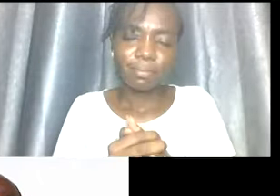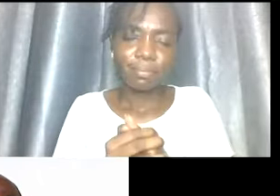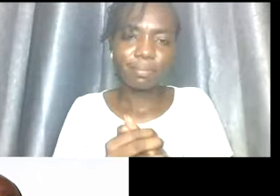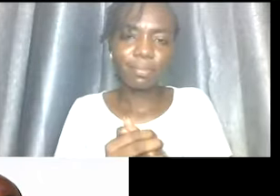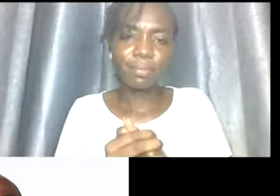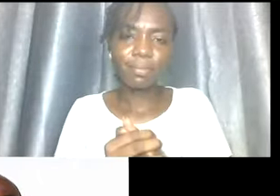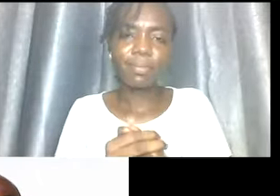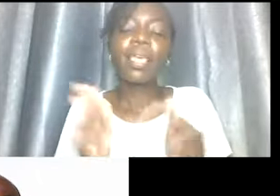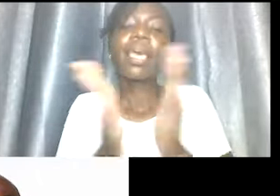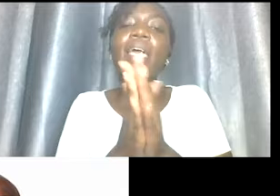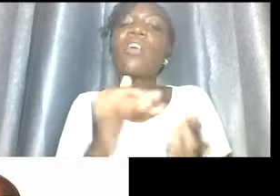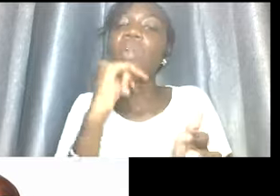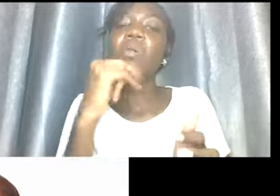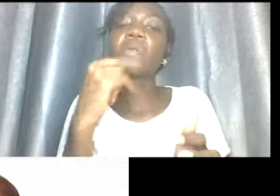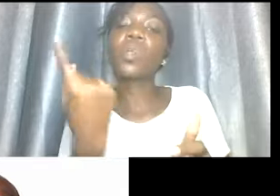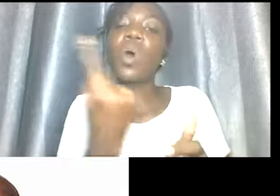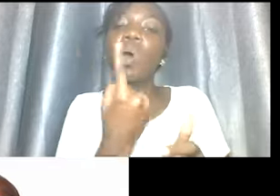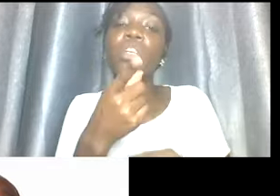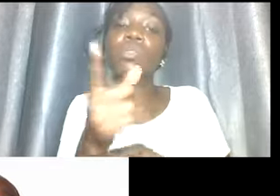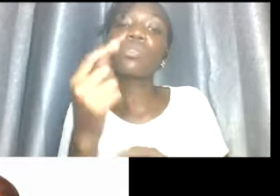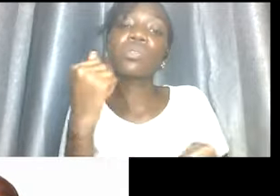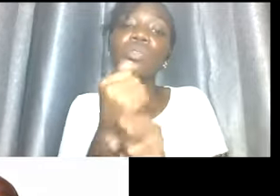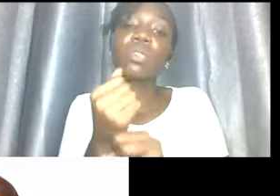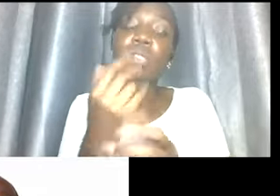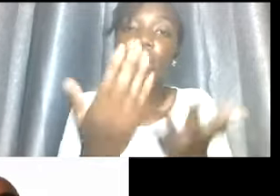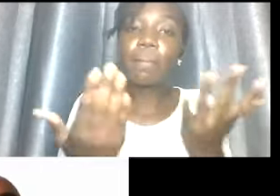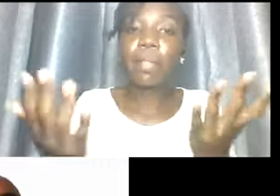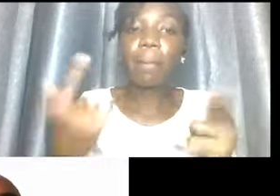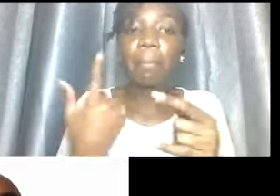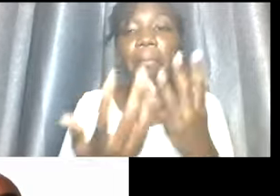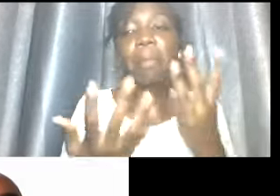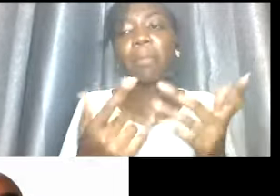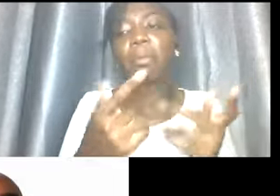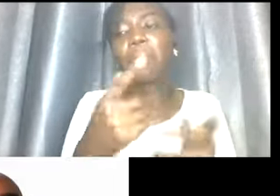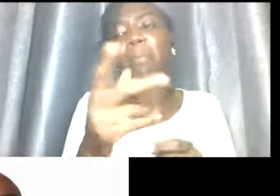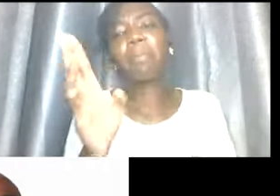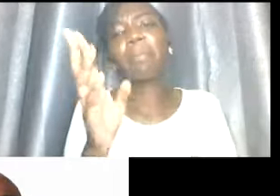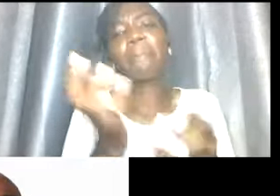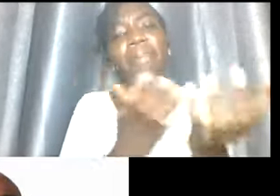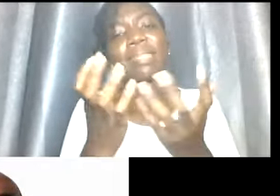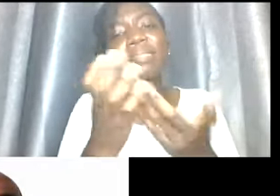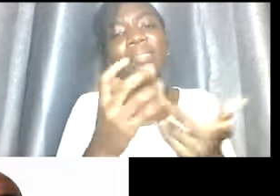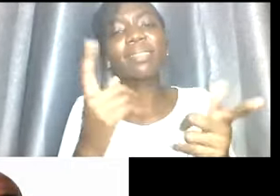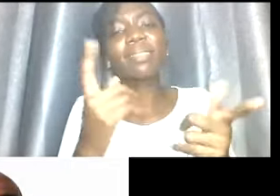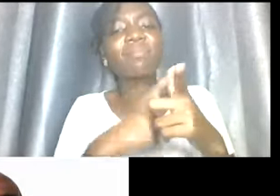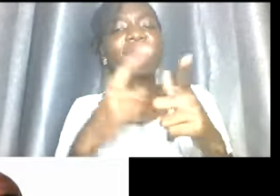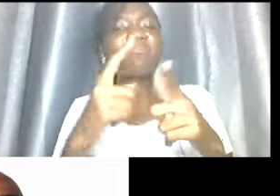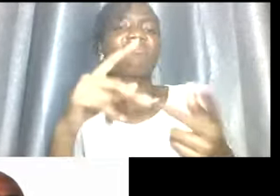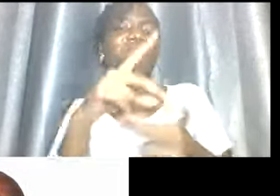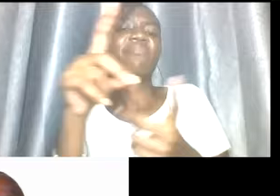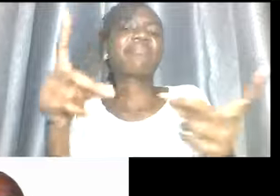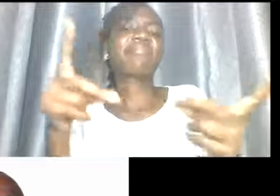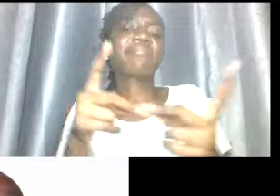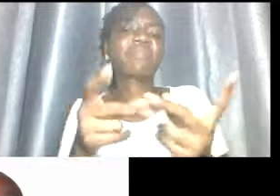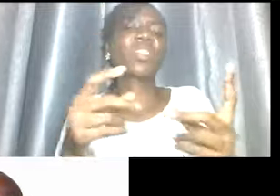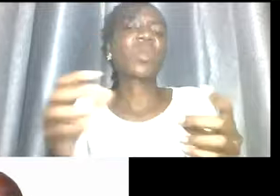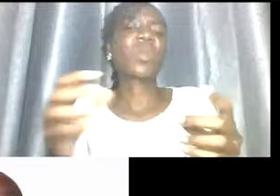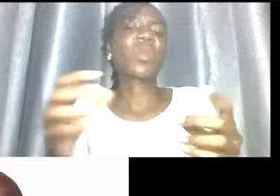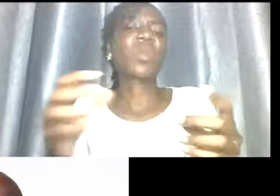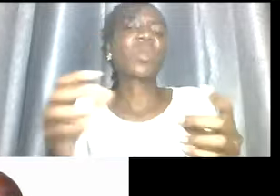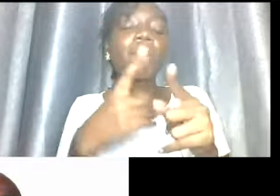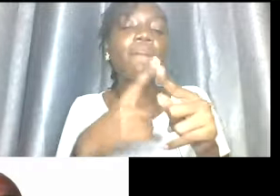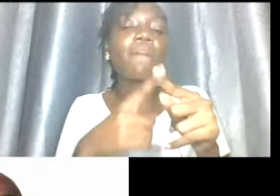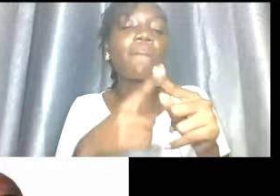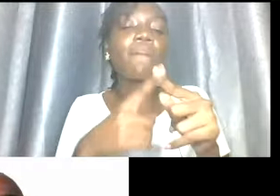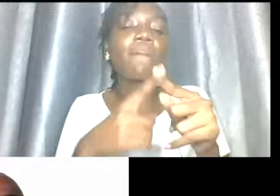And not just to learn about this business to grow within this particular organization, but how I can utilize this